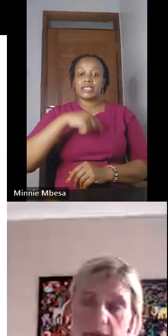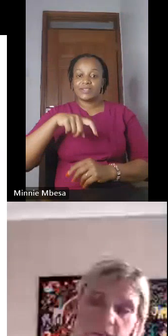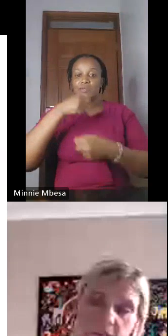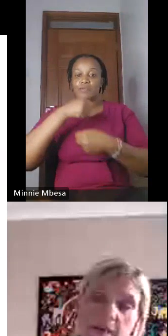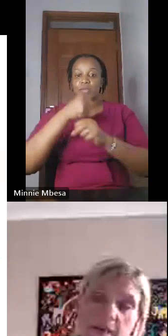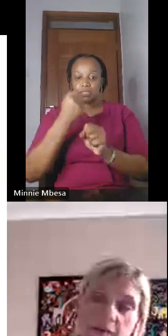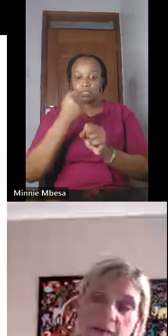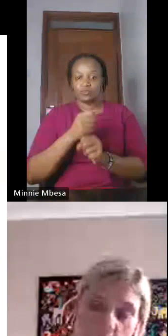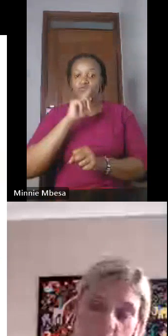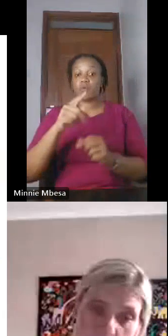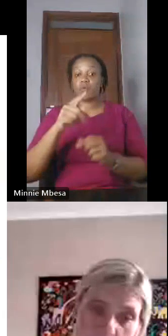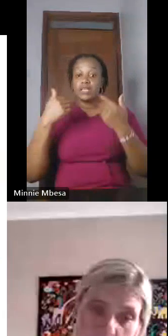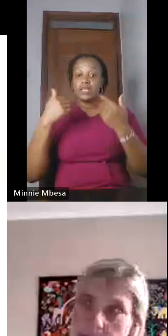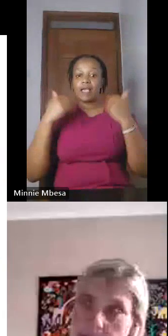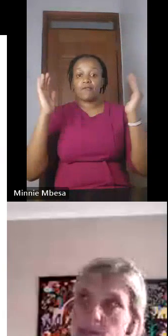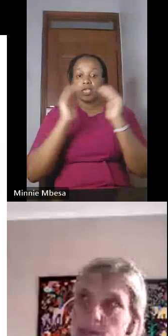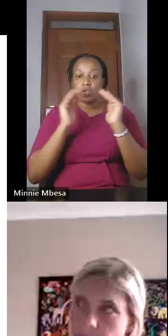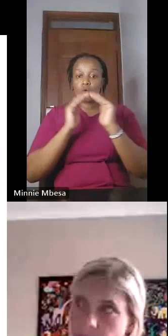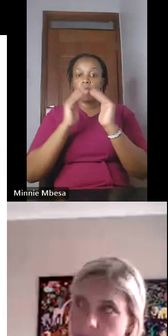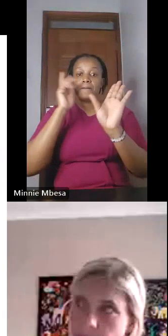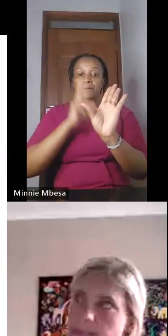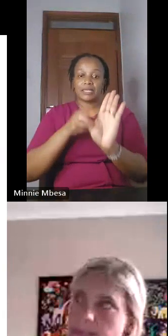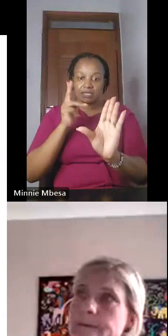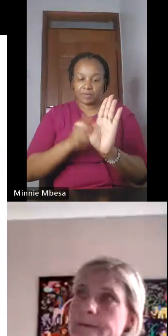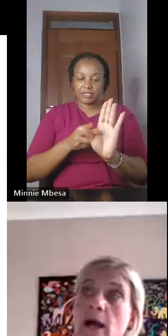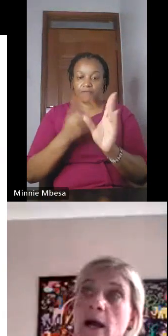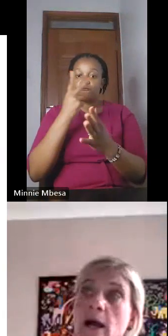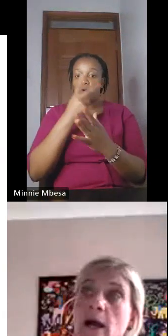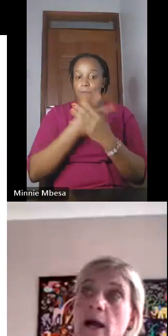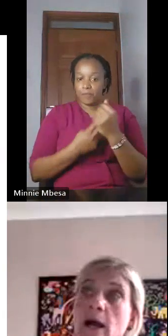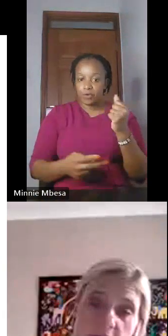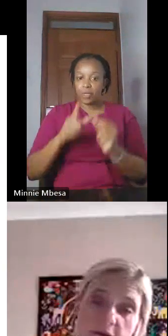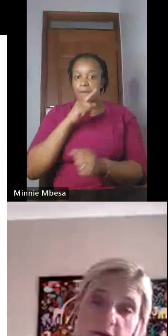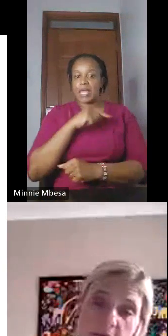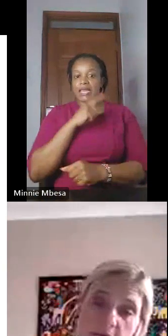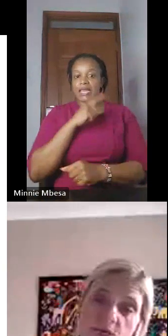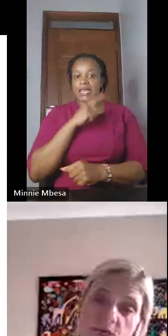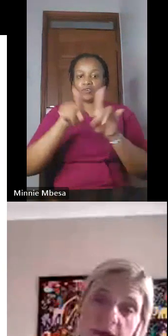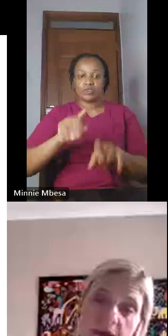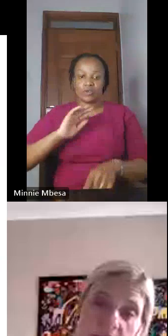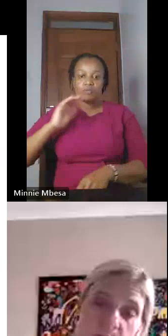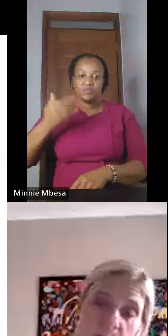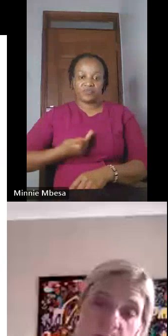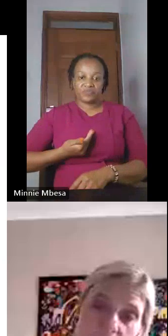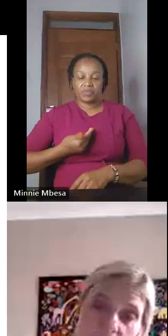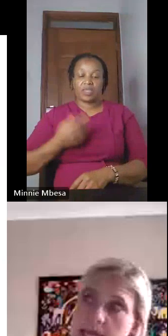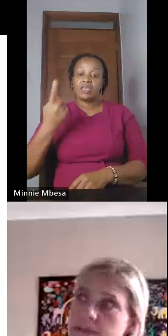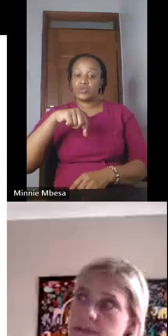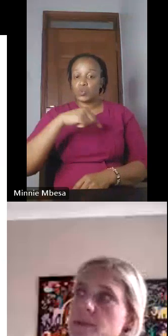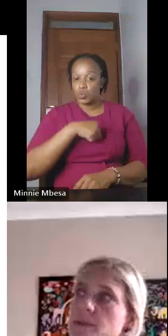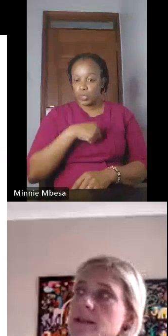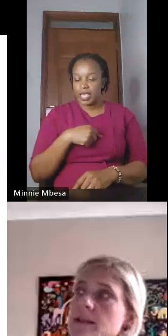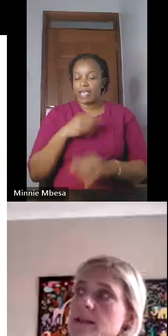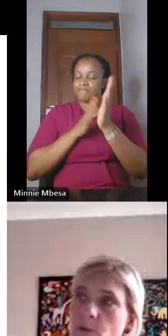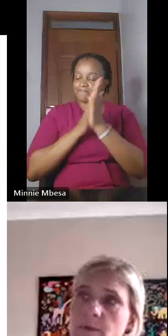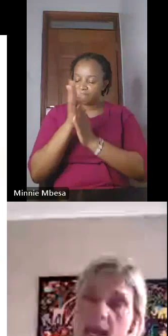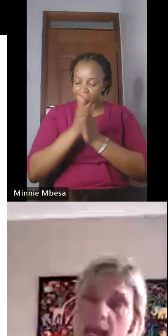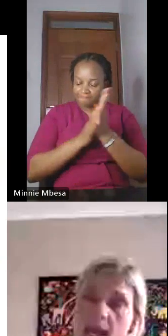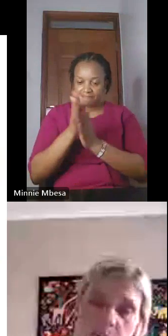participation and benefit for both men and women. And we are looking to make sure that as many